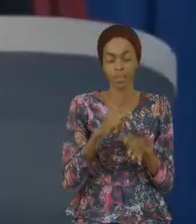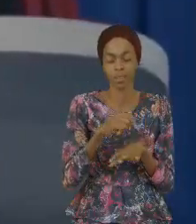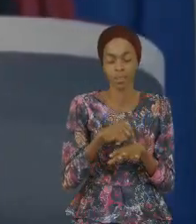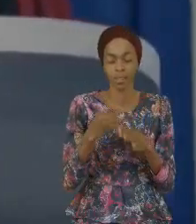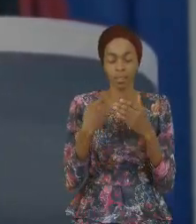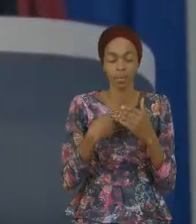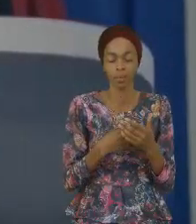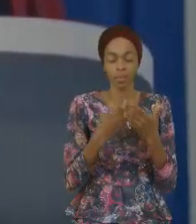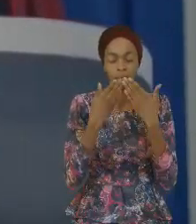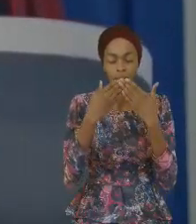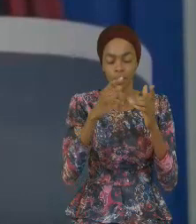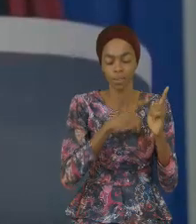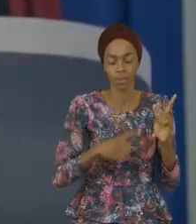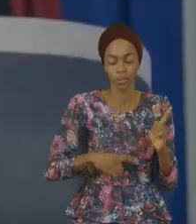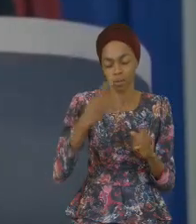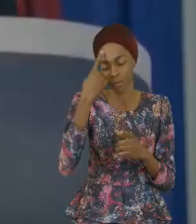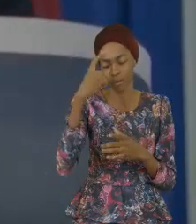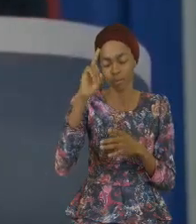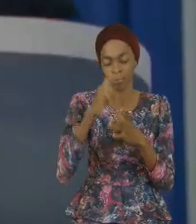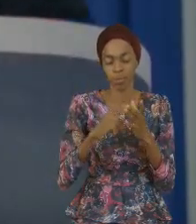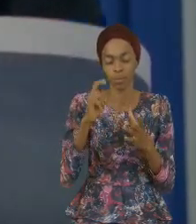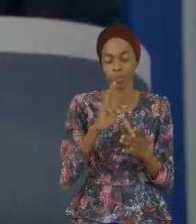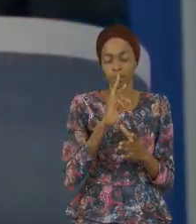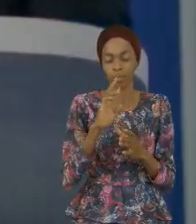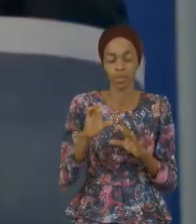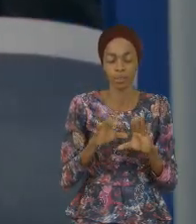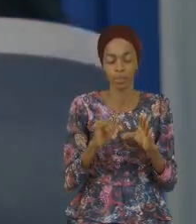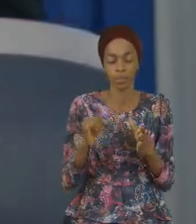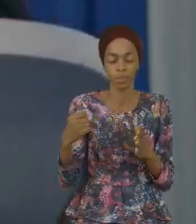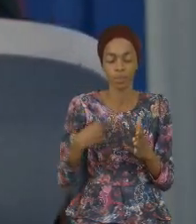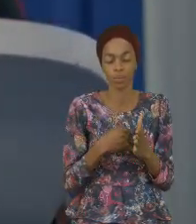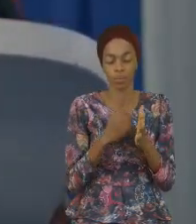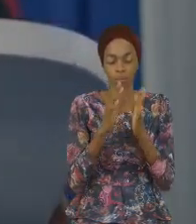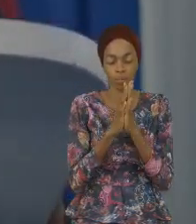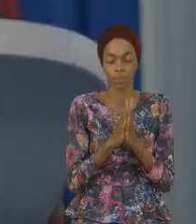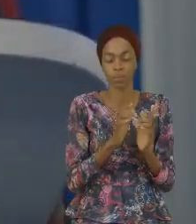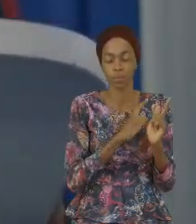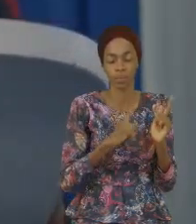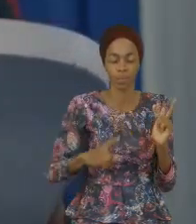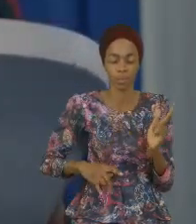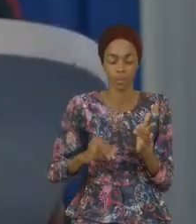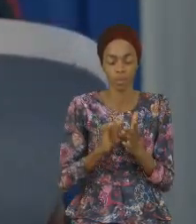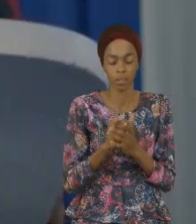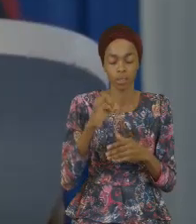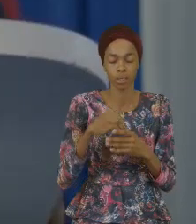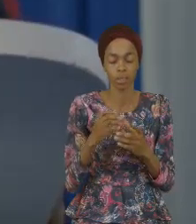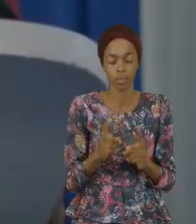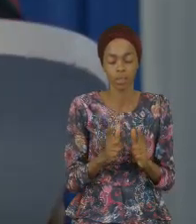you, Lord, because of what you are doing. And we pray, Lord, that in a very definite